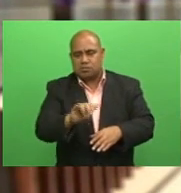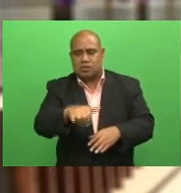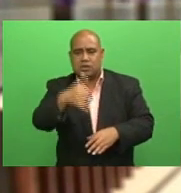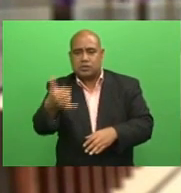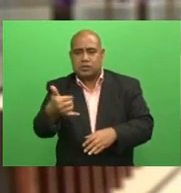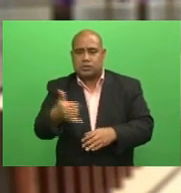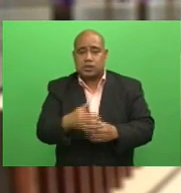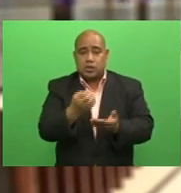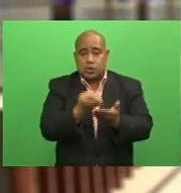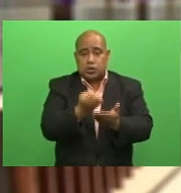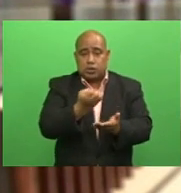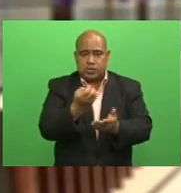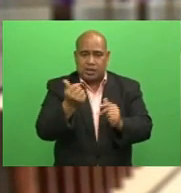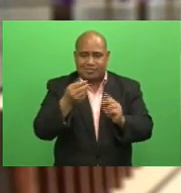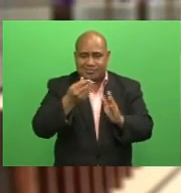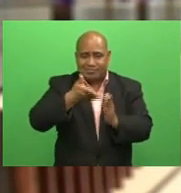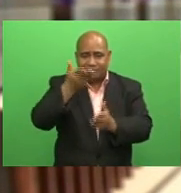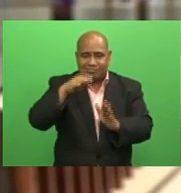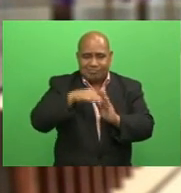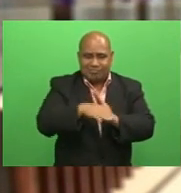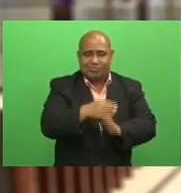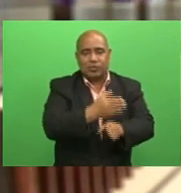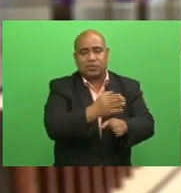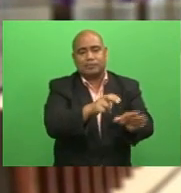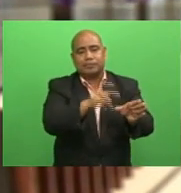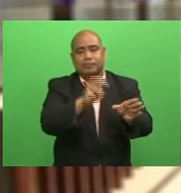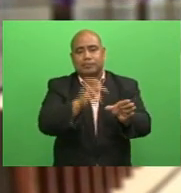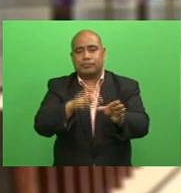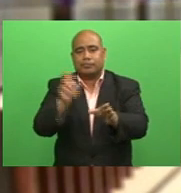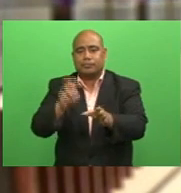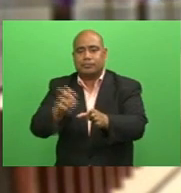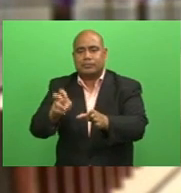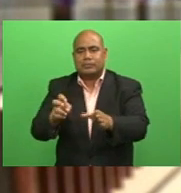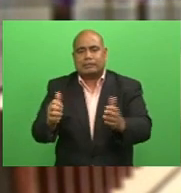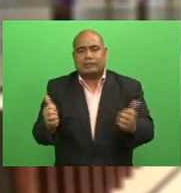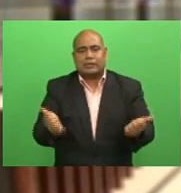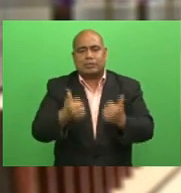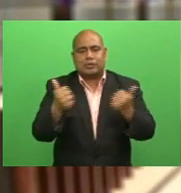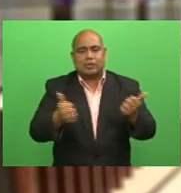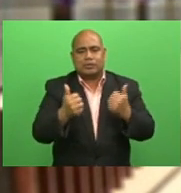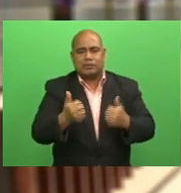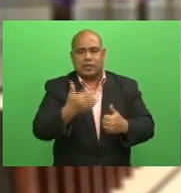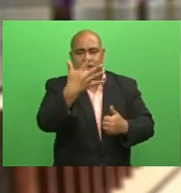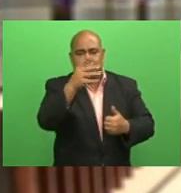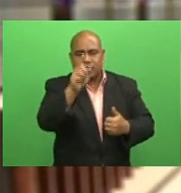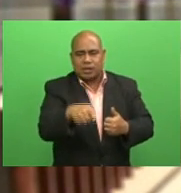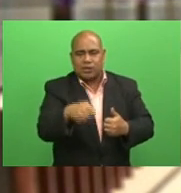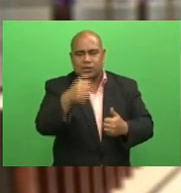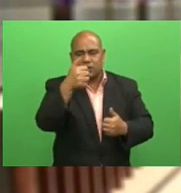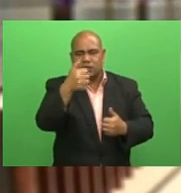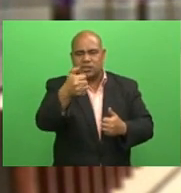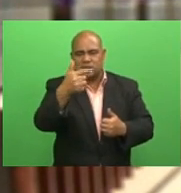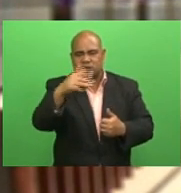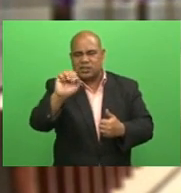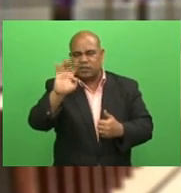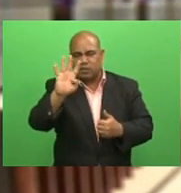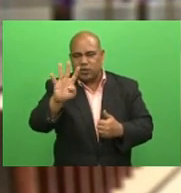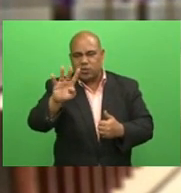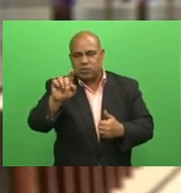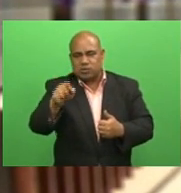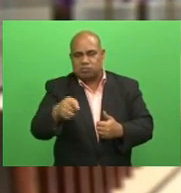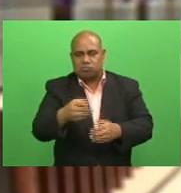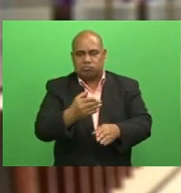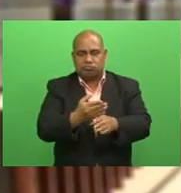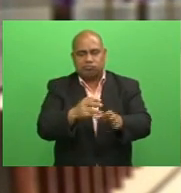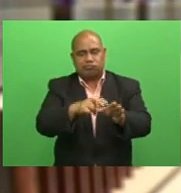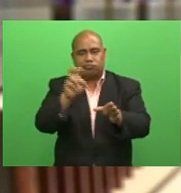227,700 more jobs after 594,000 job losses in April. Across the Tasman, New Zealand's gross